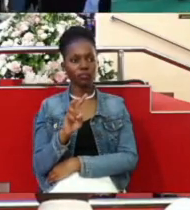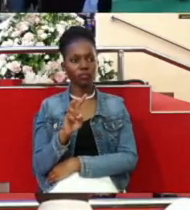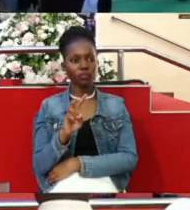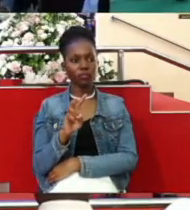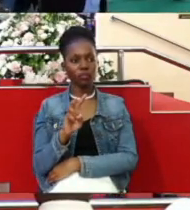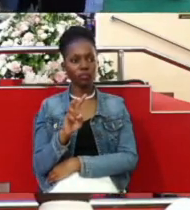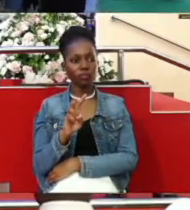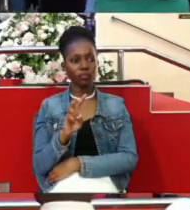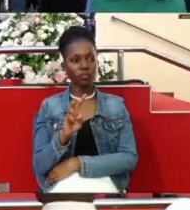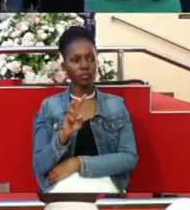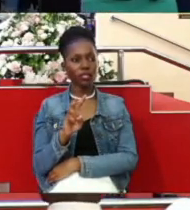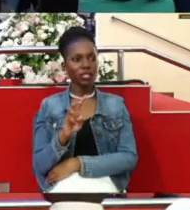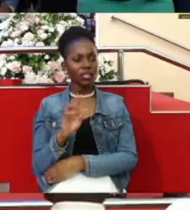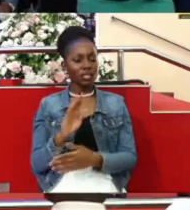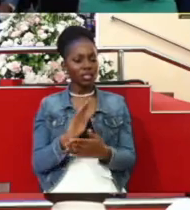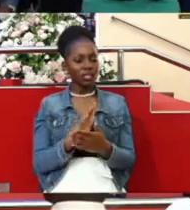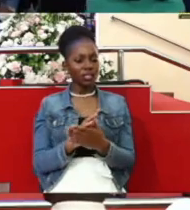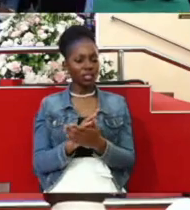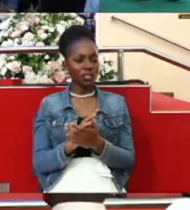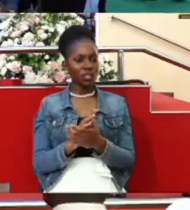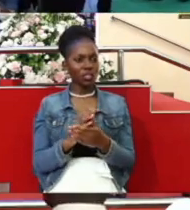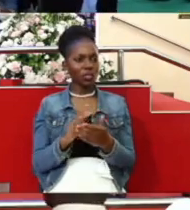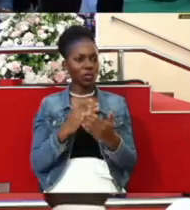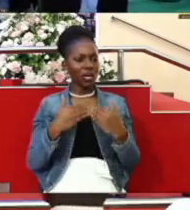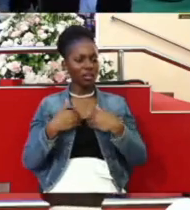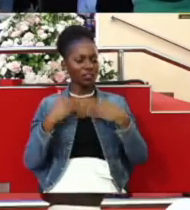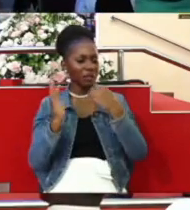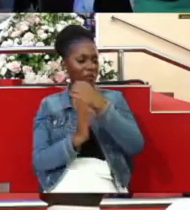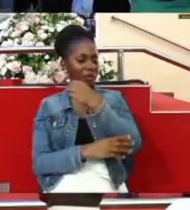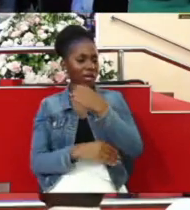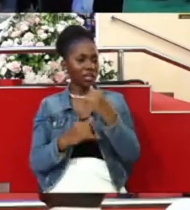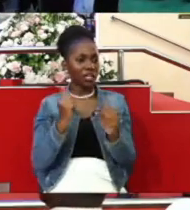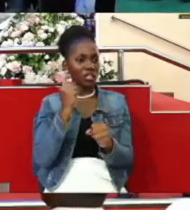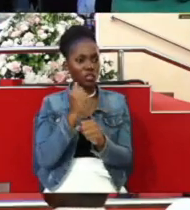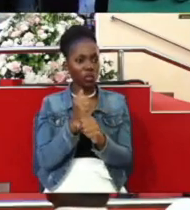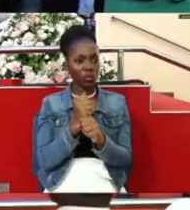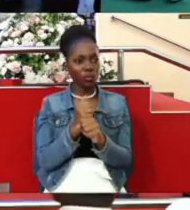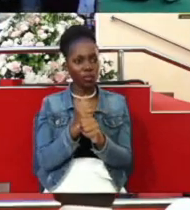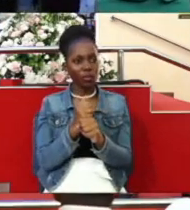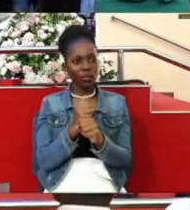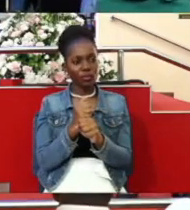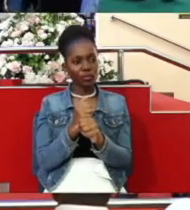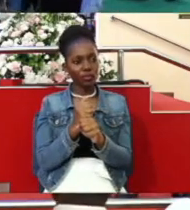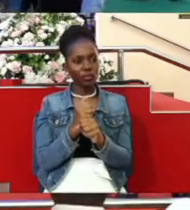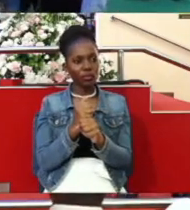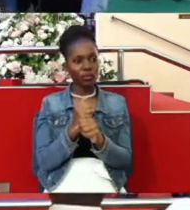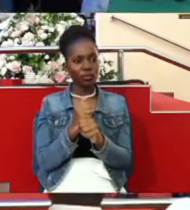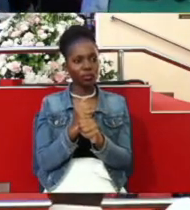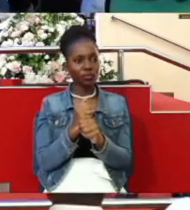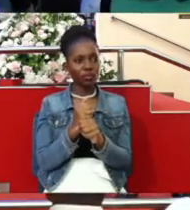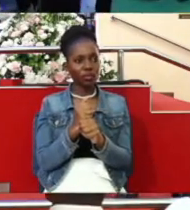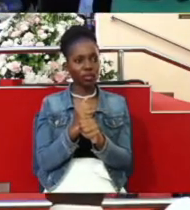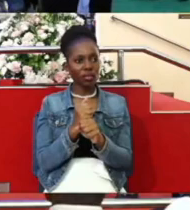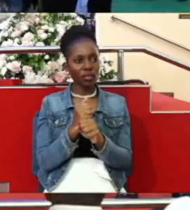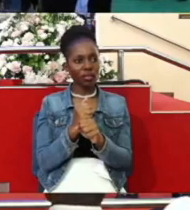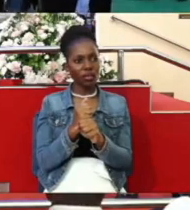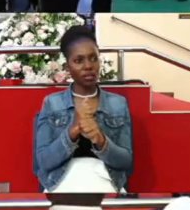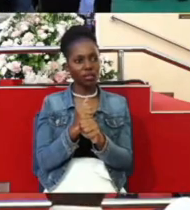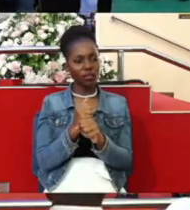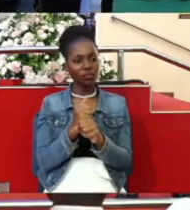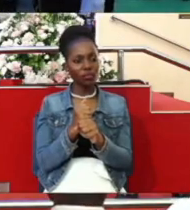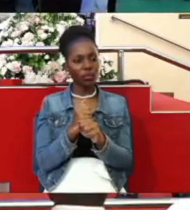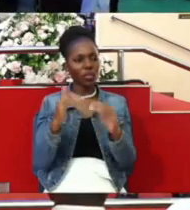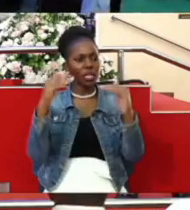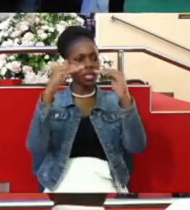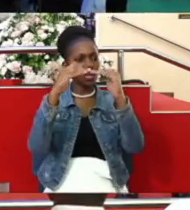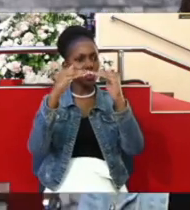you are doing. Hata hutaki kuambia watu unafanya kazi ya aina gani. Because it is not equivalent to your academic qualifications. Kwa sababu si